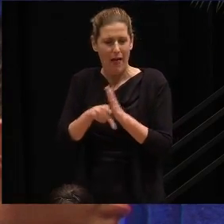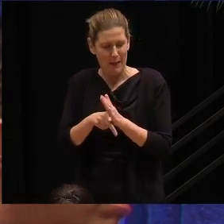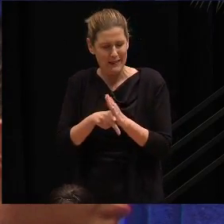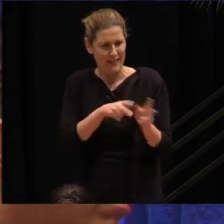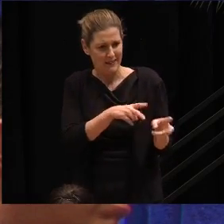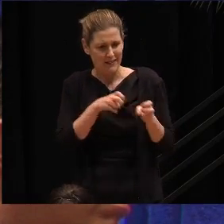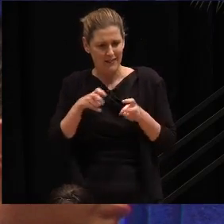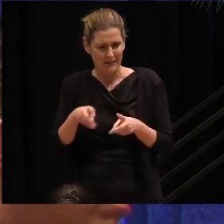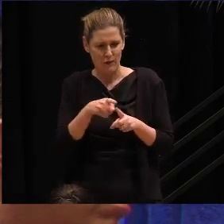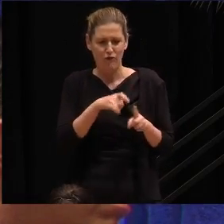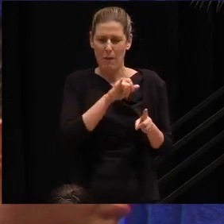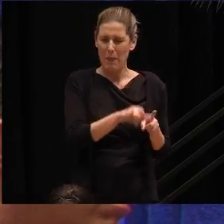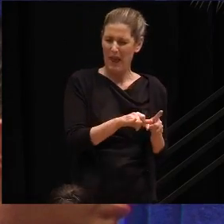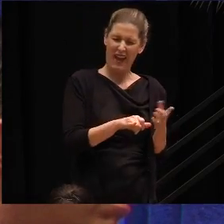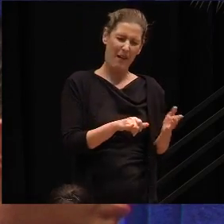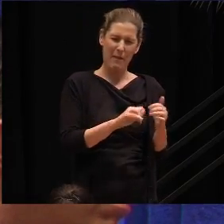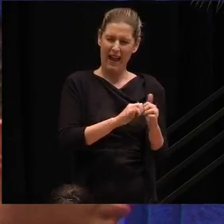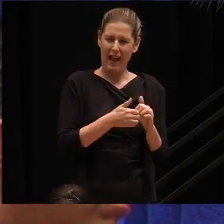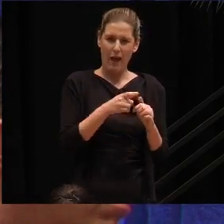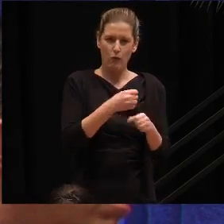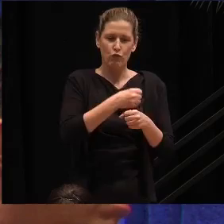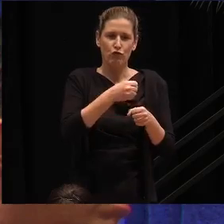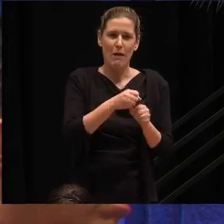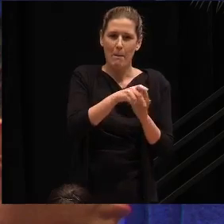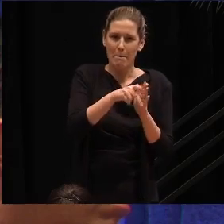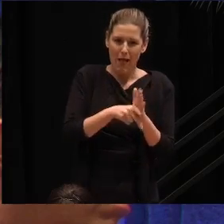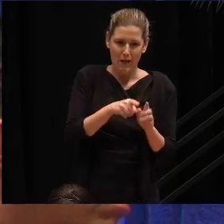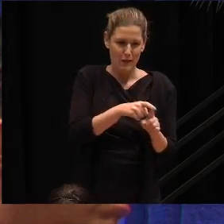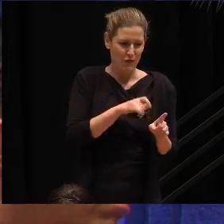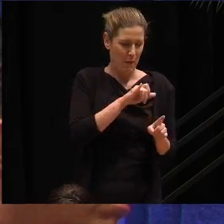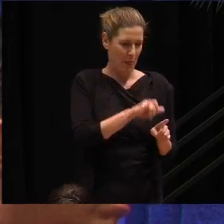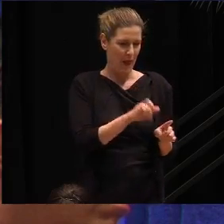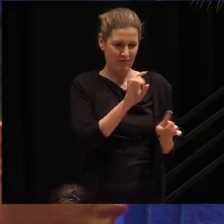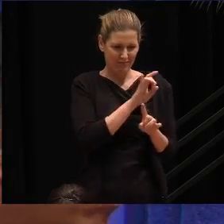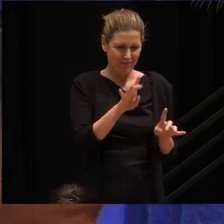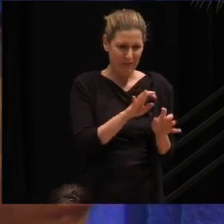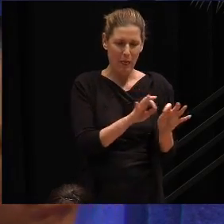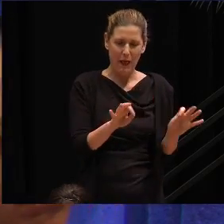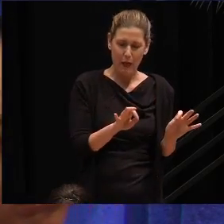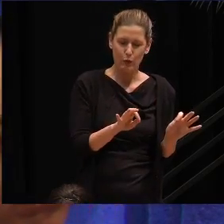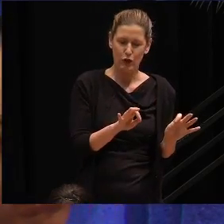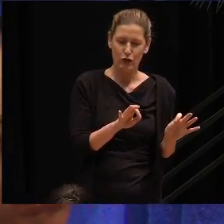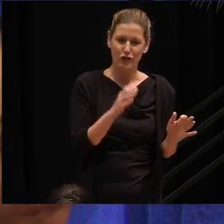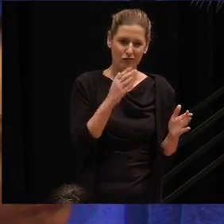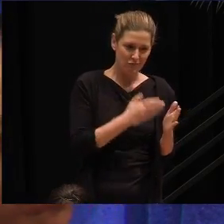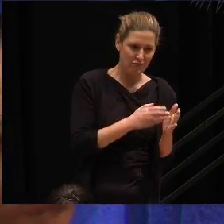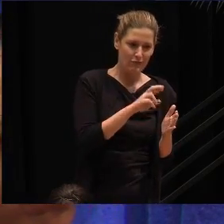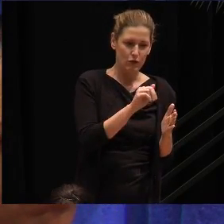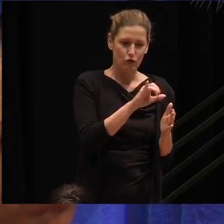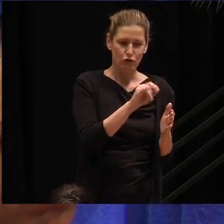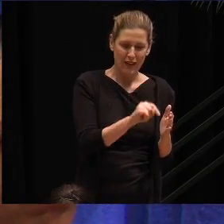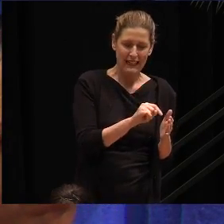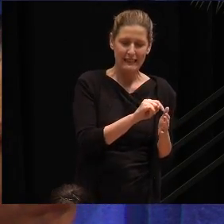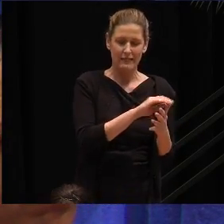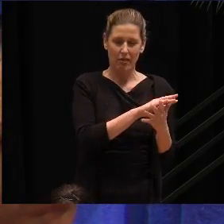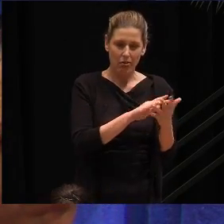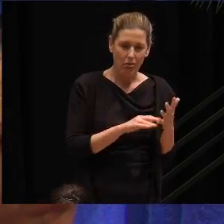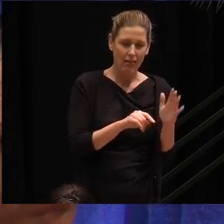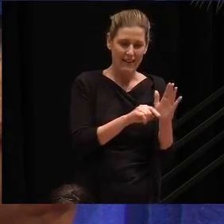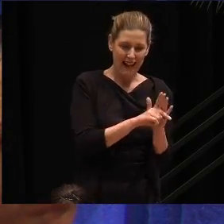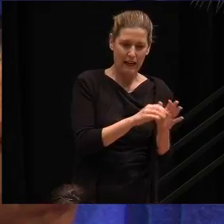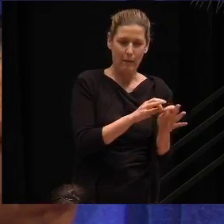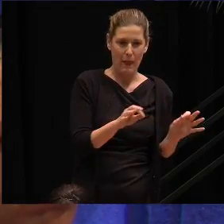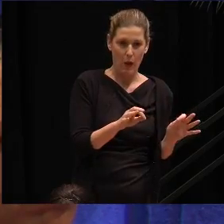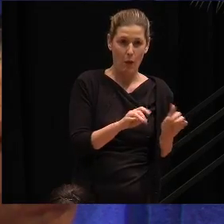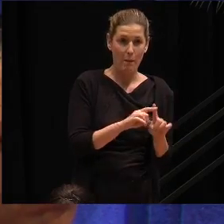insulting, pejorative, and racist language? Fortunately, though, one thing that has been good is that